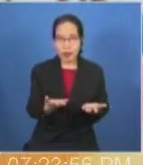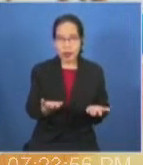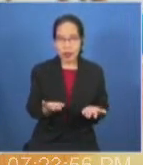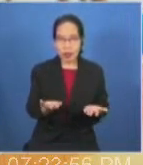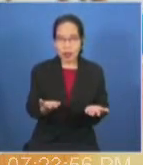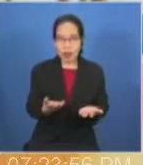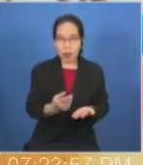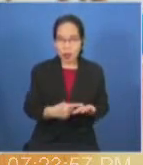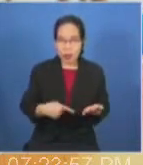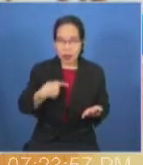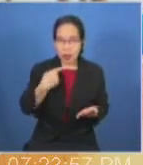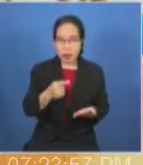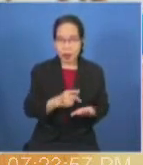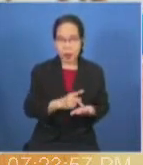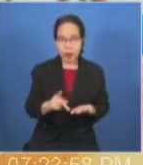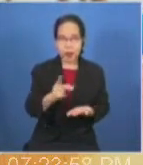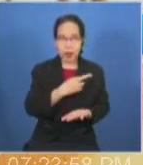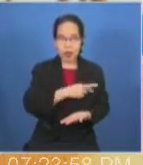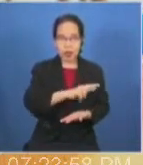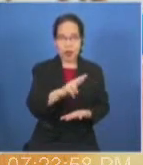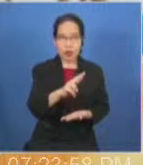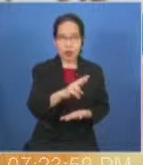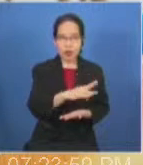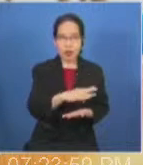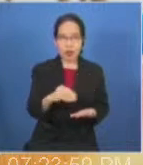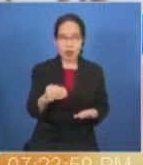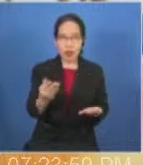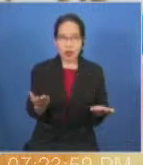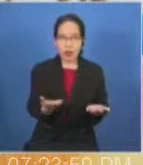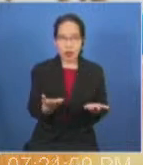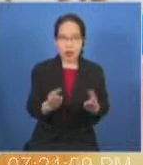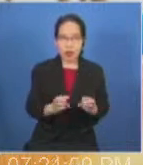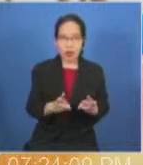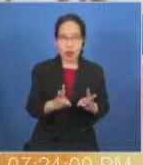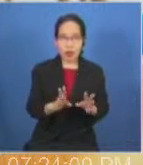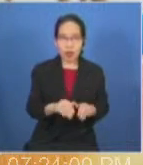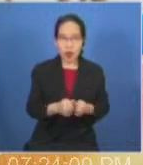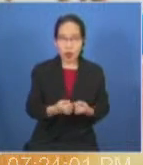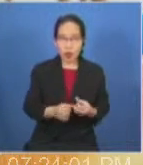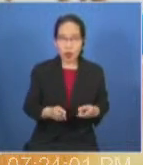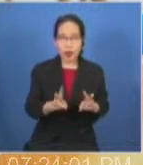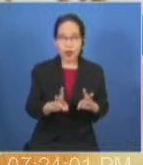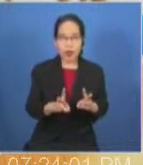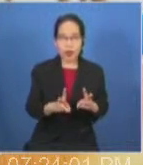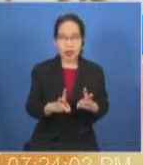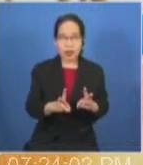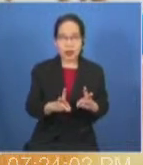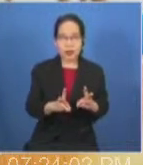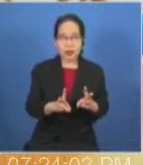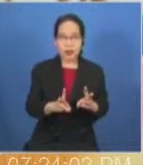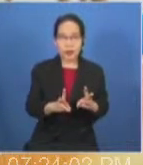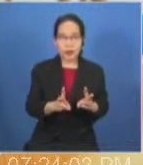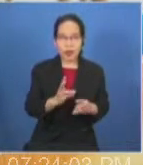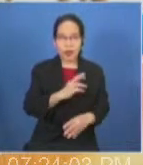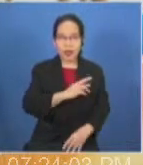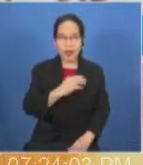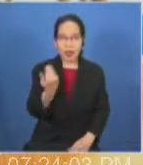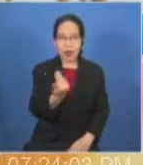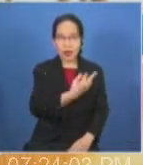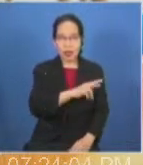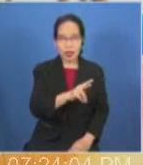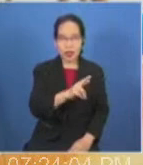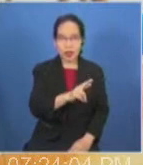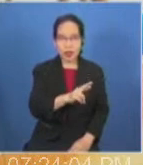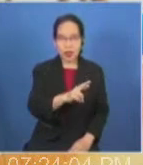to do. We're going to weigh and compare what is the pure religion yun ay huwag mawala ng